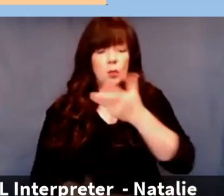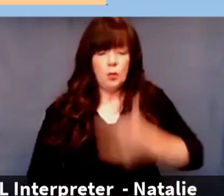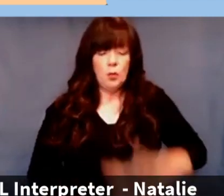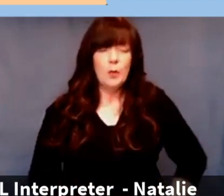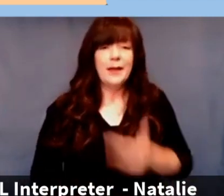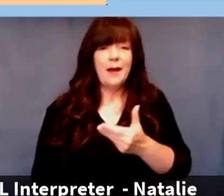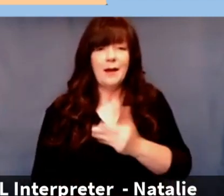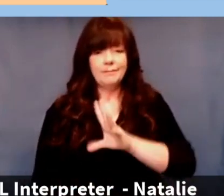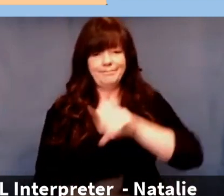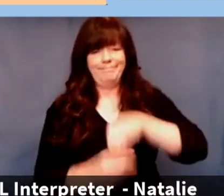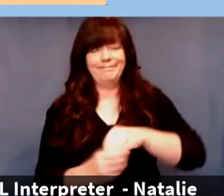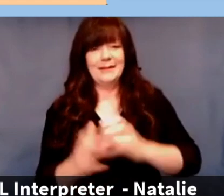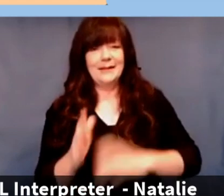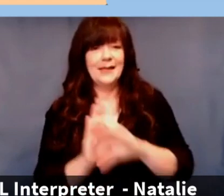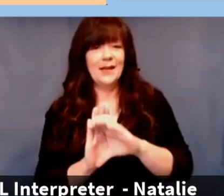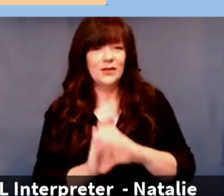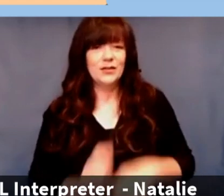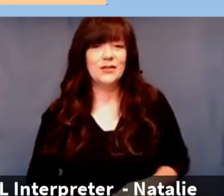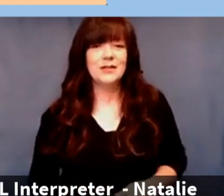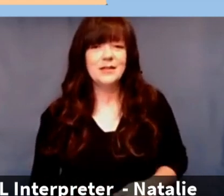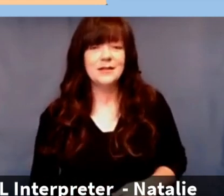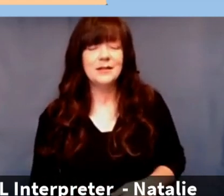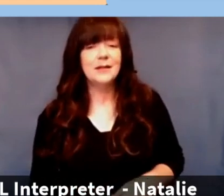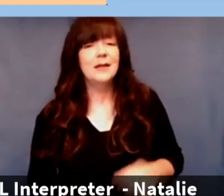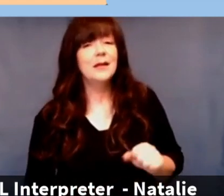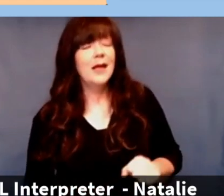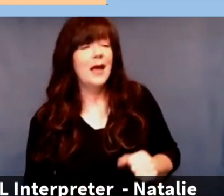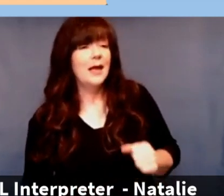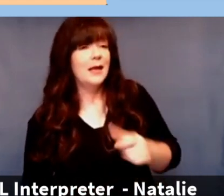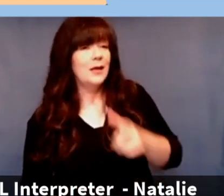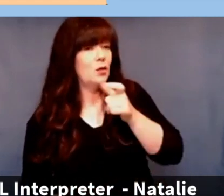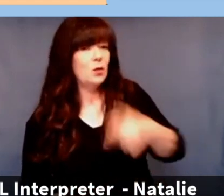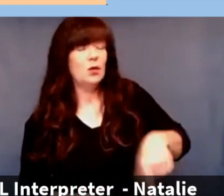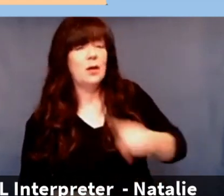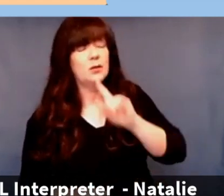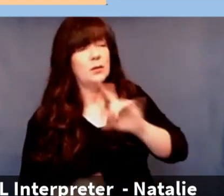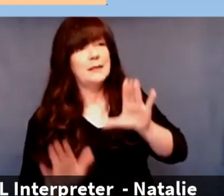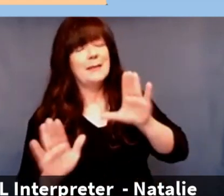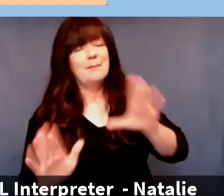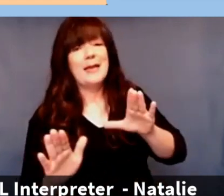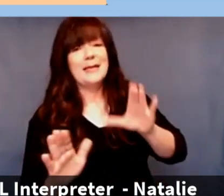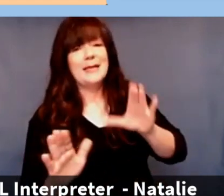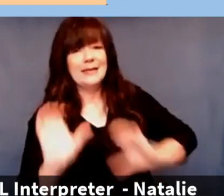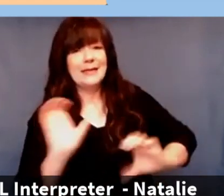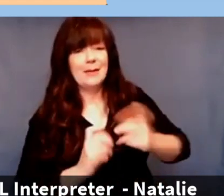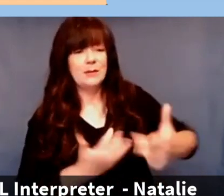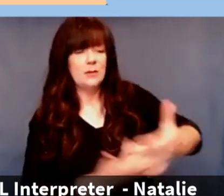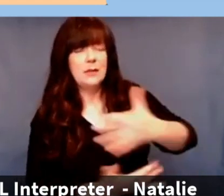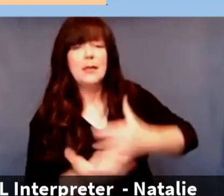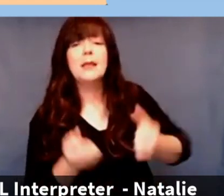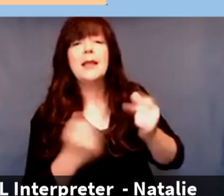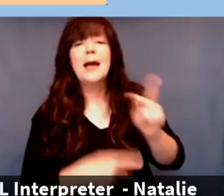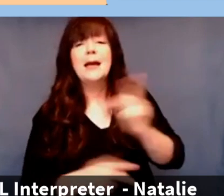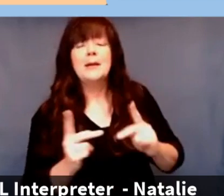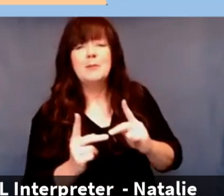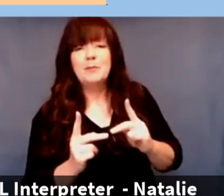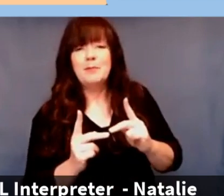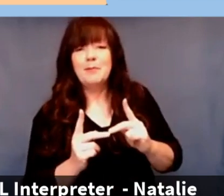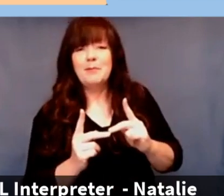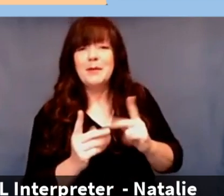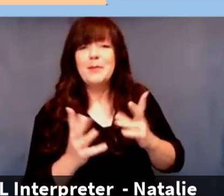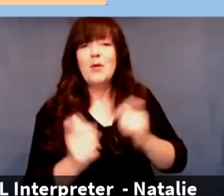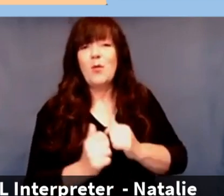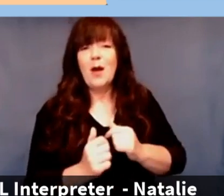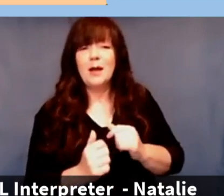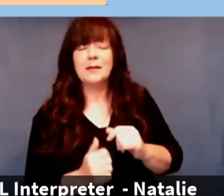kind of cool. Yeah. And who you guys are is like amazing chemistry where everybody ships, or a lot of people ship when Zeta. I was